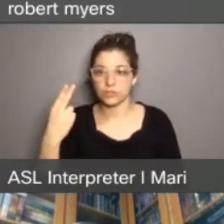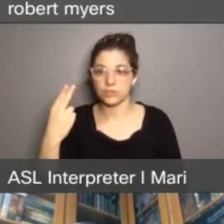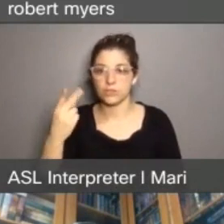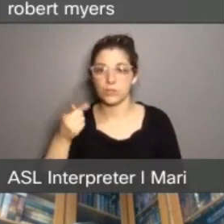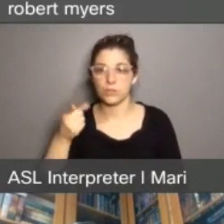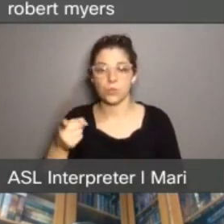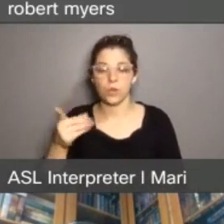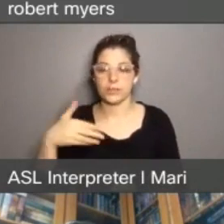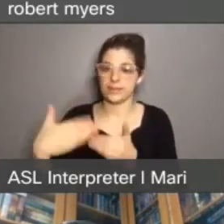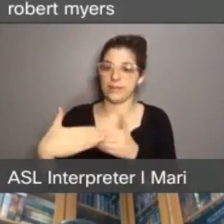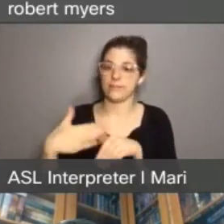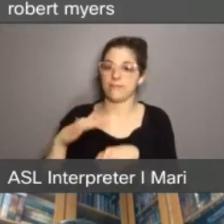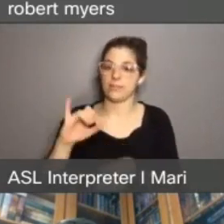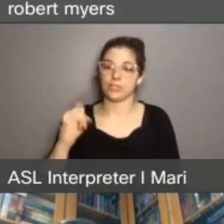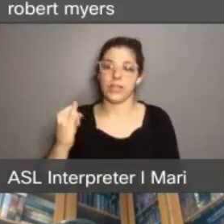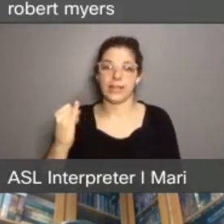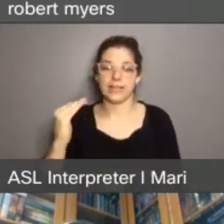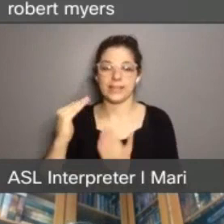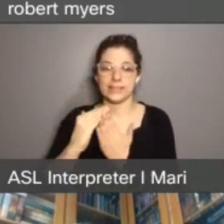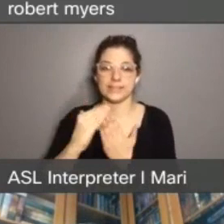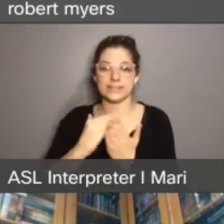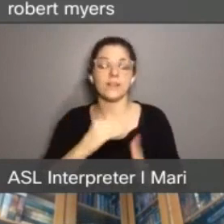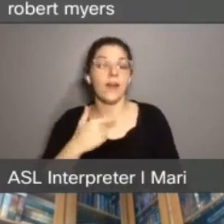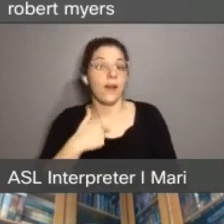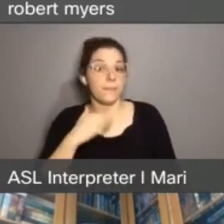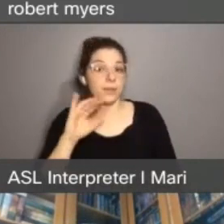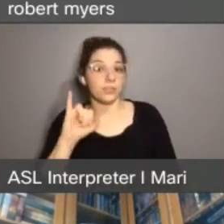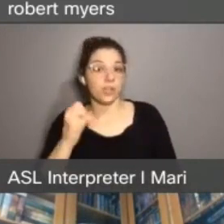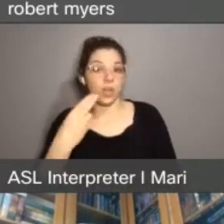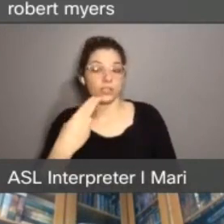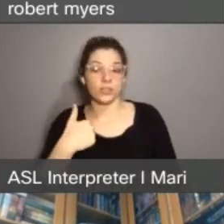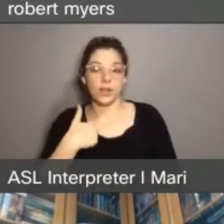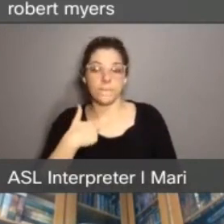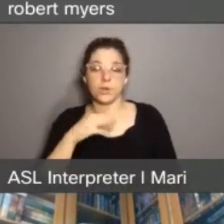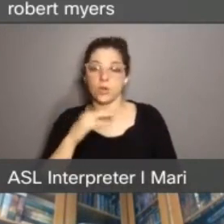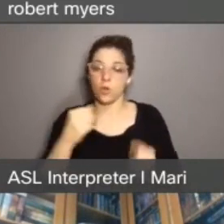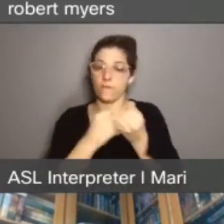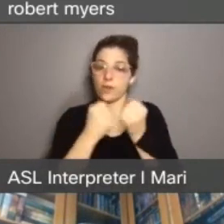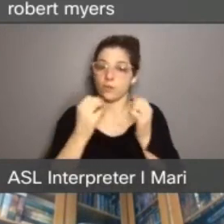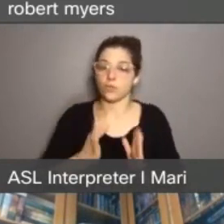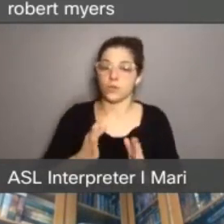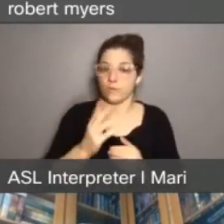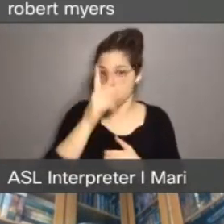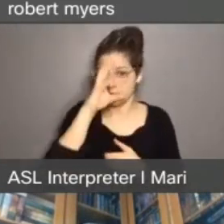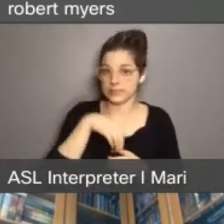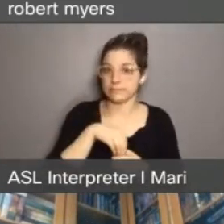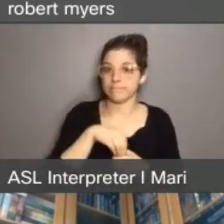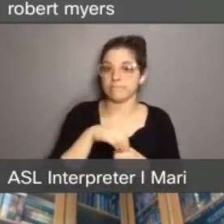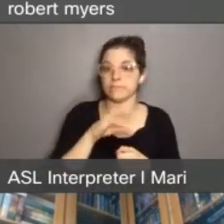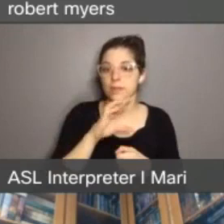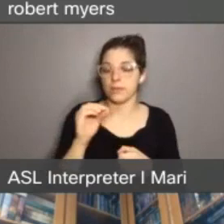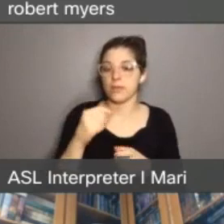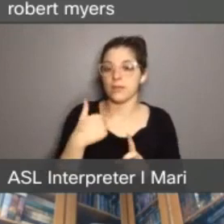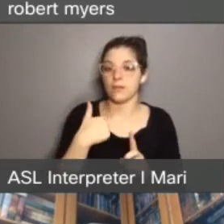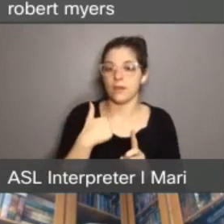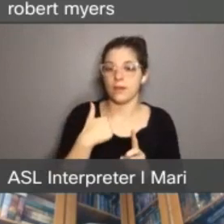you are next on the J's. Okay, I'm Josh Mirsky. I'm a co-founder of Sounds Like Autism and lead production